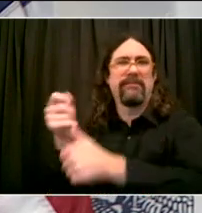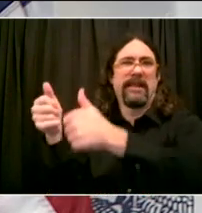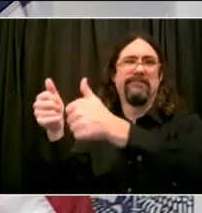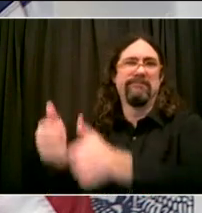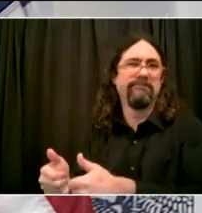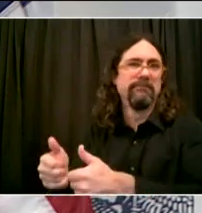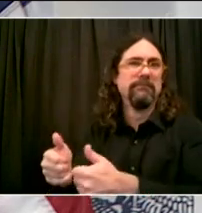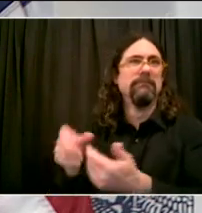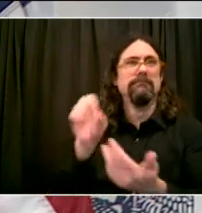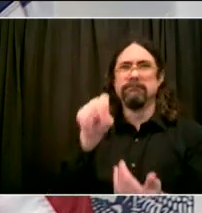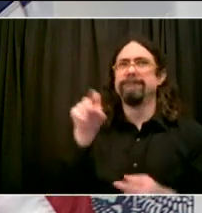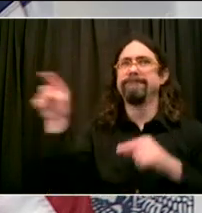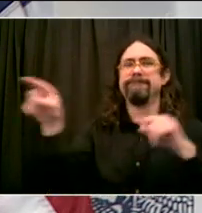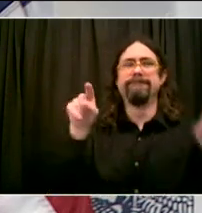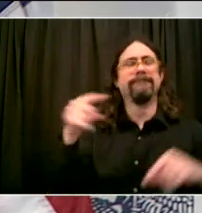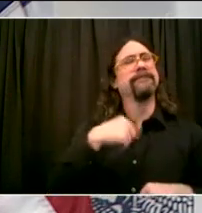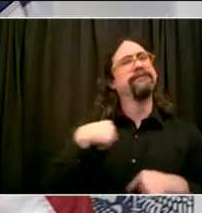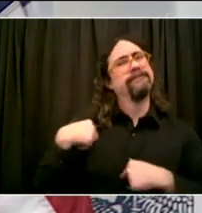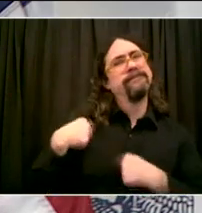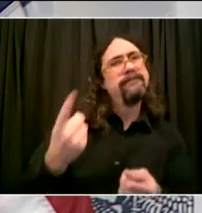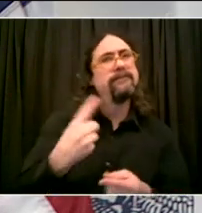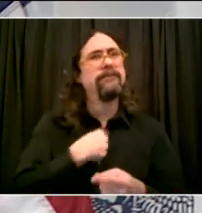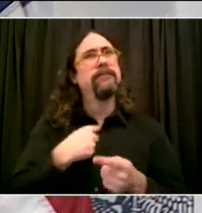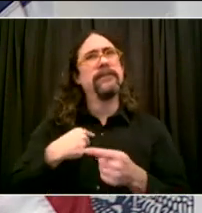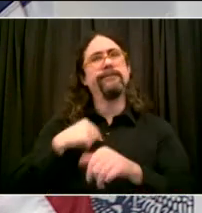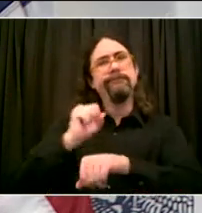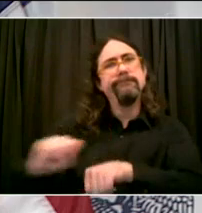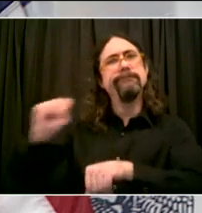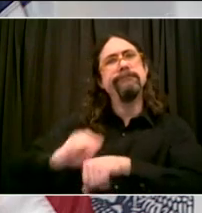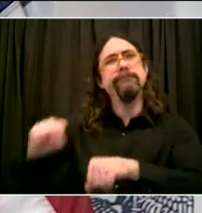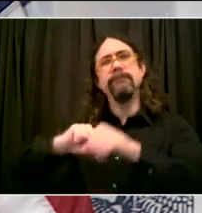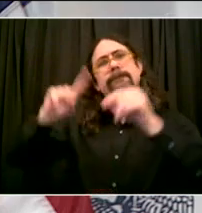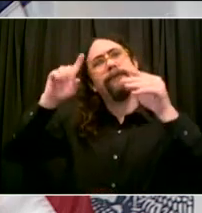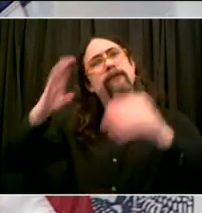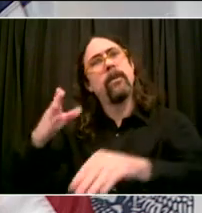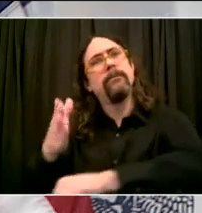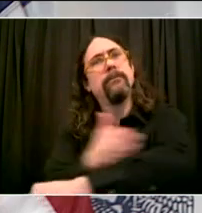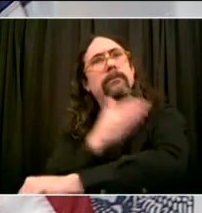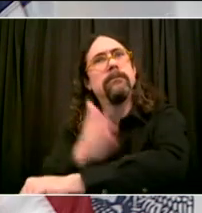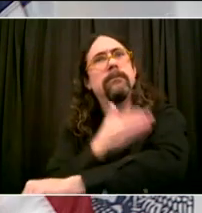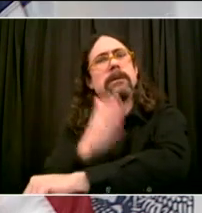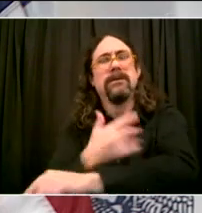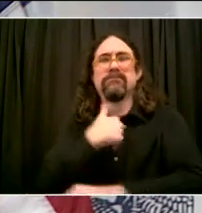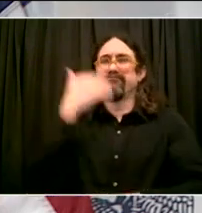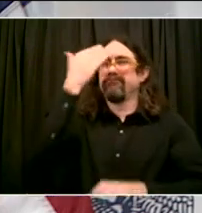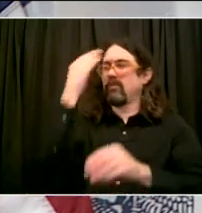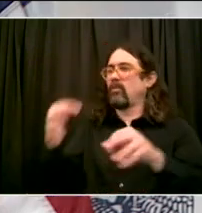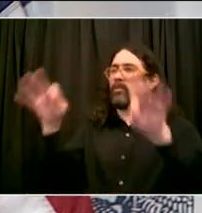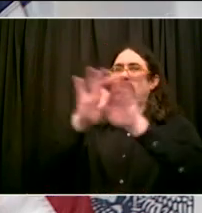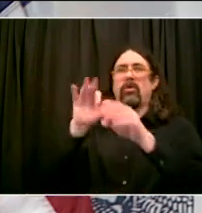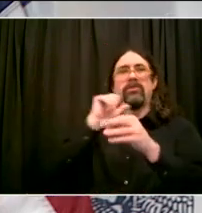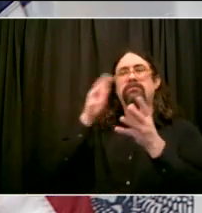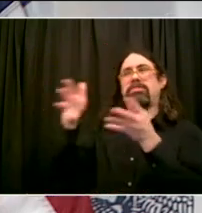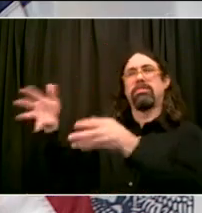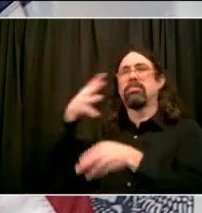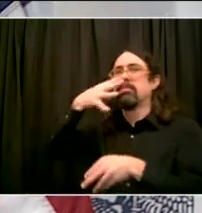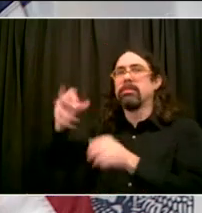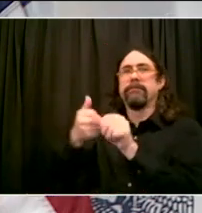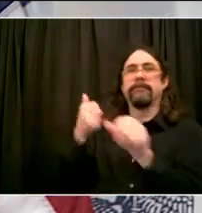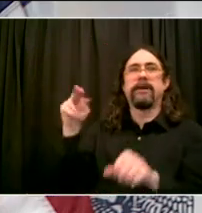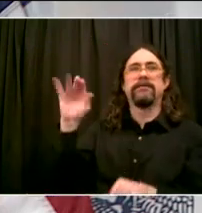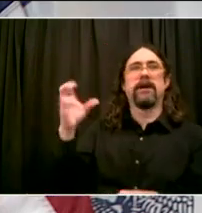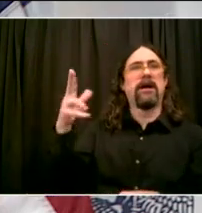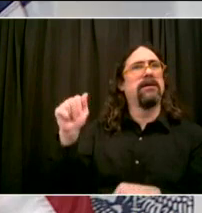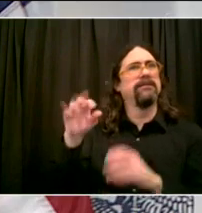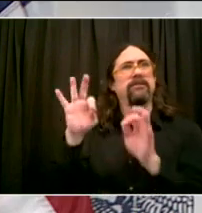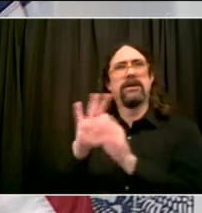more mobile generators they can employ. They're doing a lot more work between the heat seasons to improve the systems. We put a